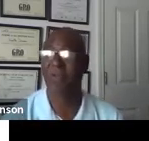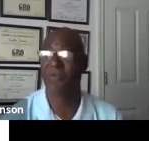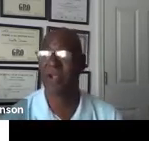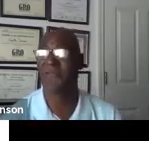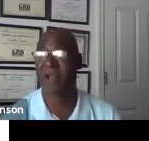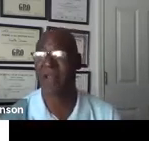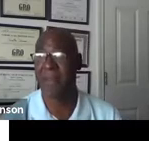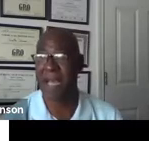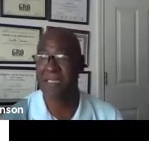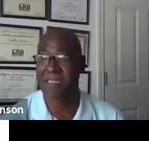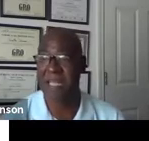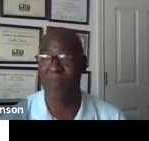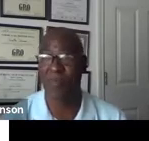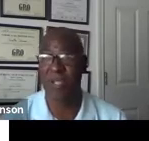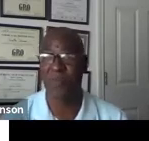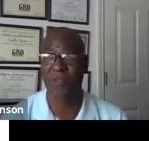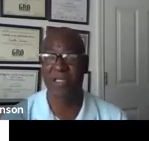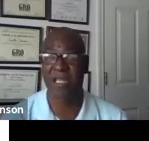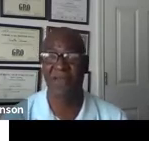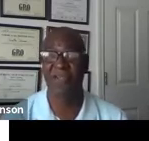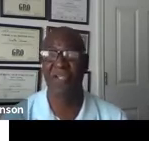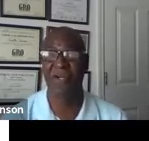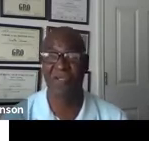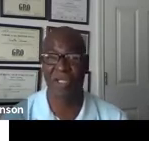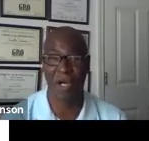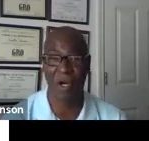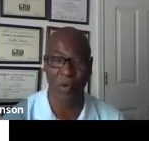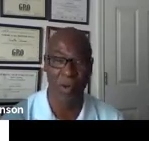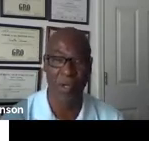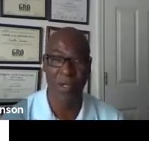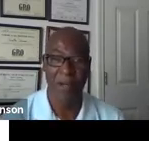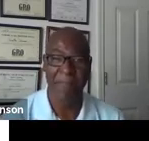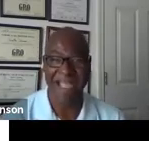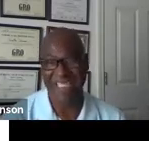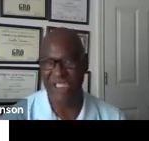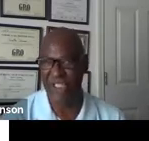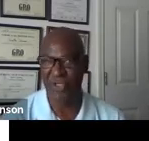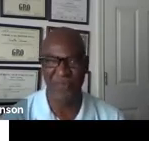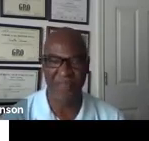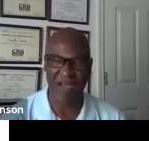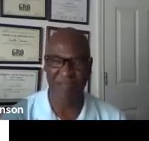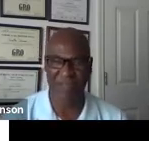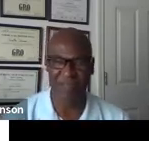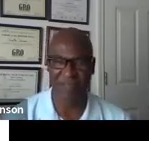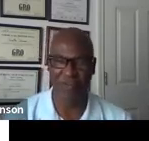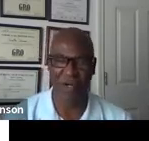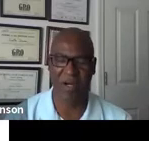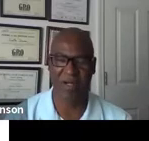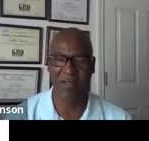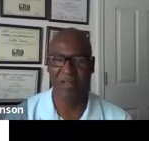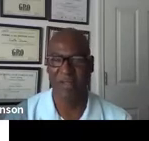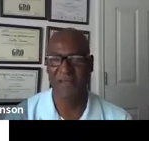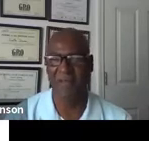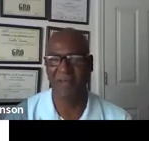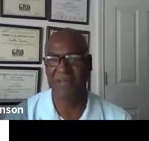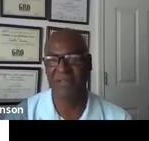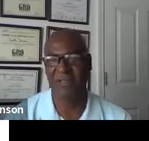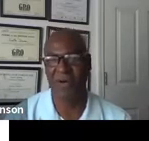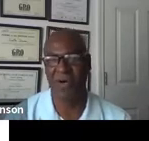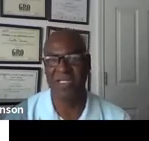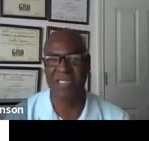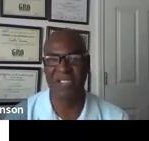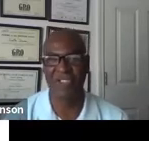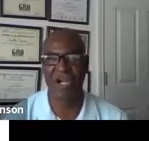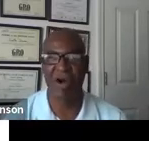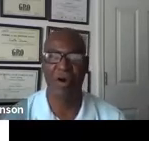great, great friend of mine that we worked together years ago. Back in 2000 to where there was